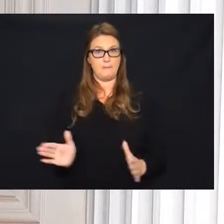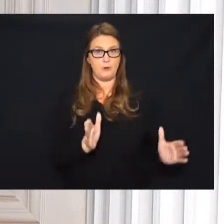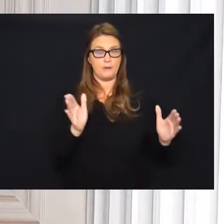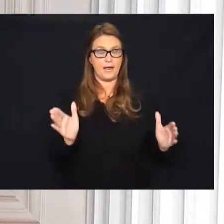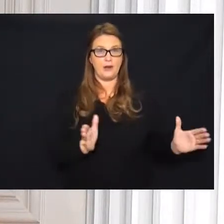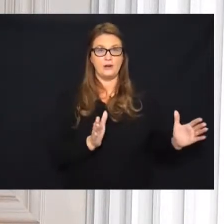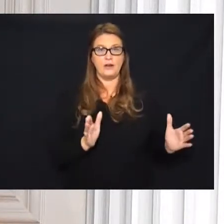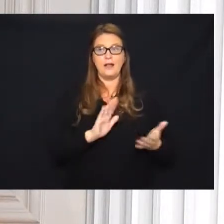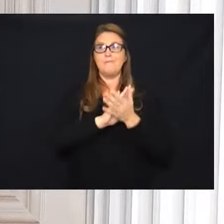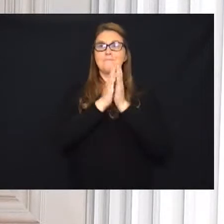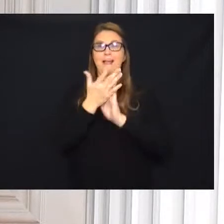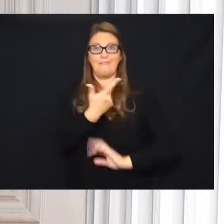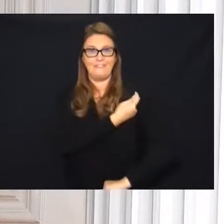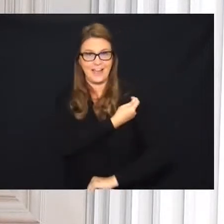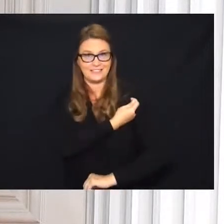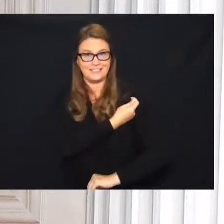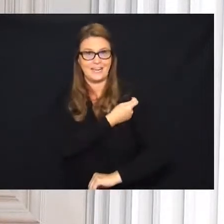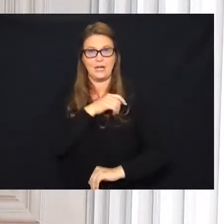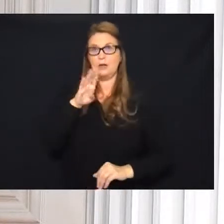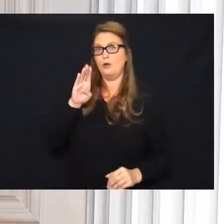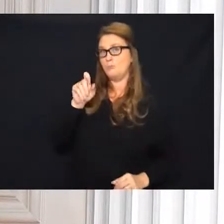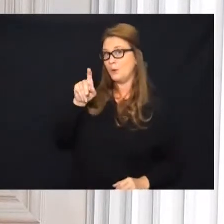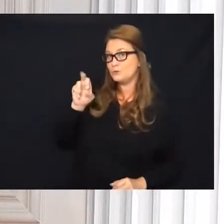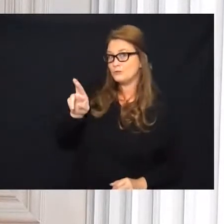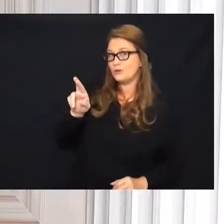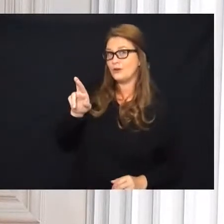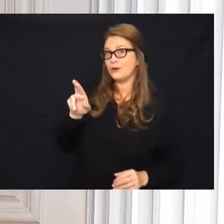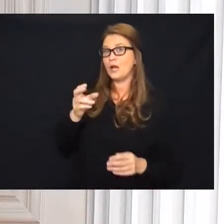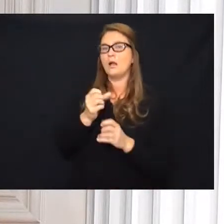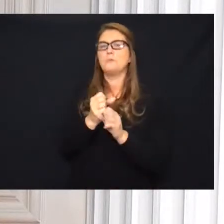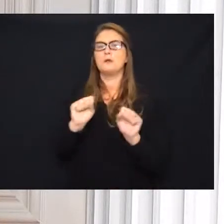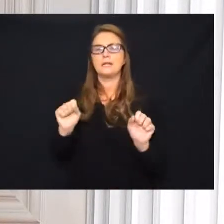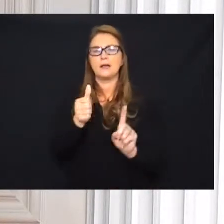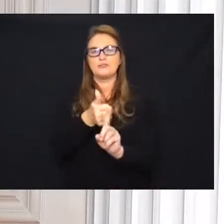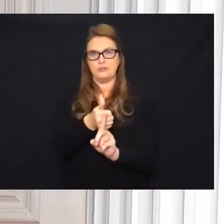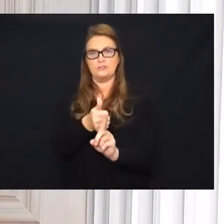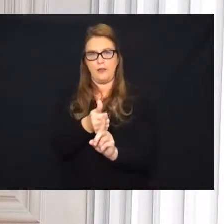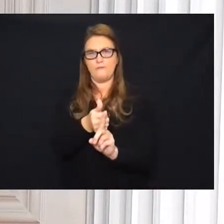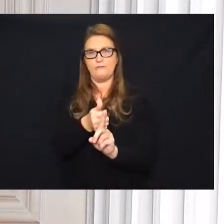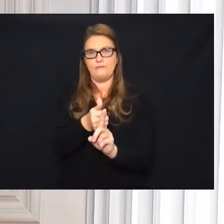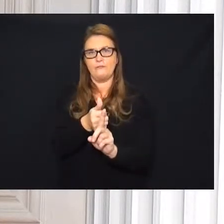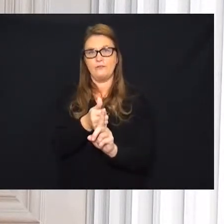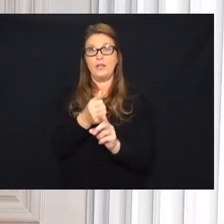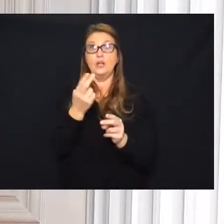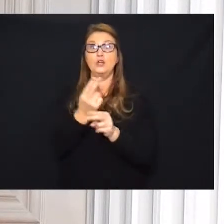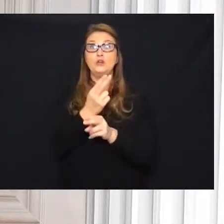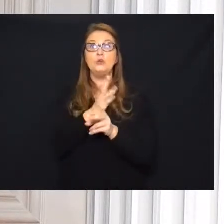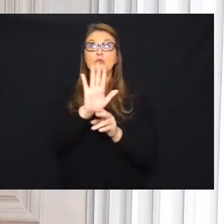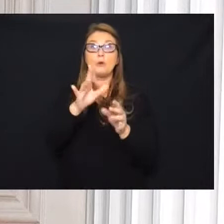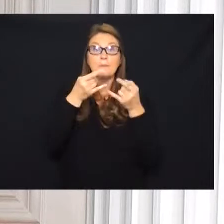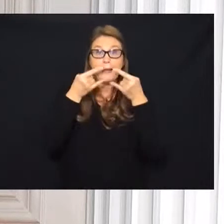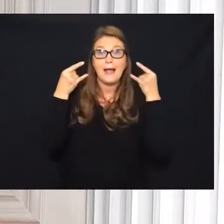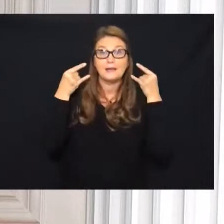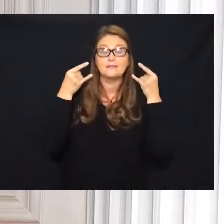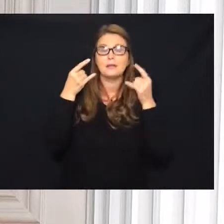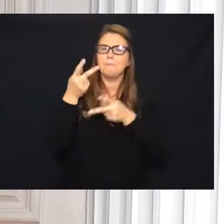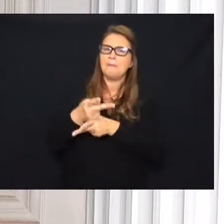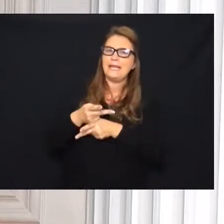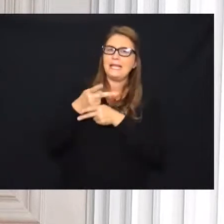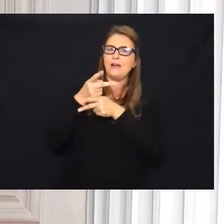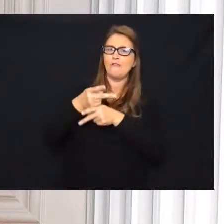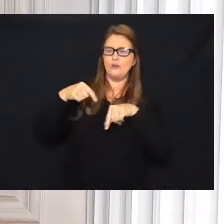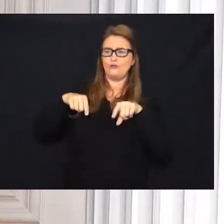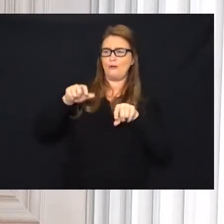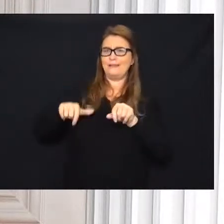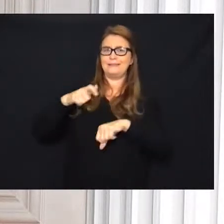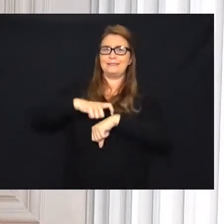ourselves vaccinated and boosted and protect ourselves with wearing masks and being careful for this period of time